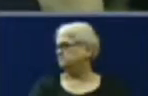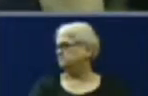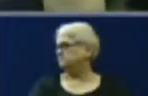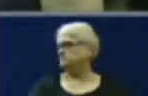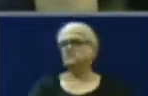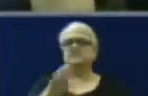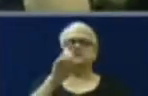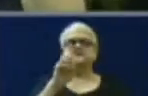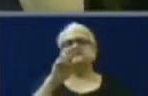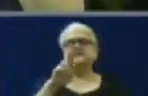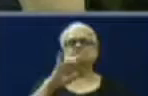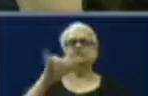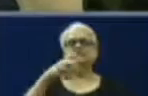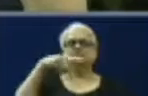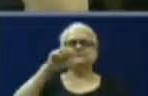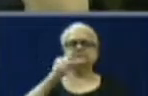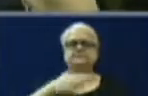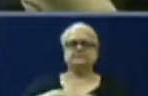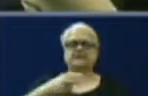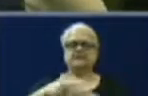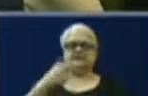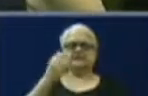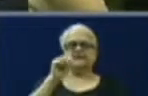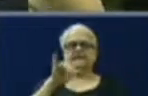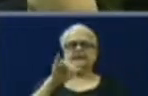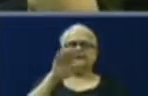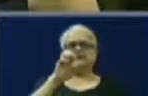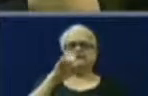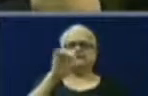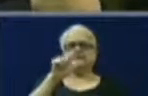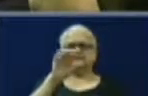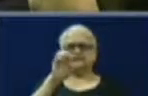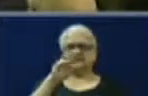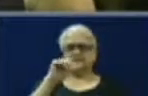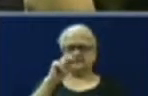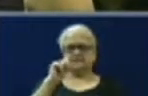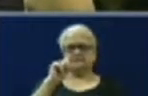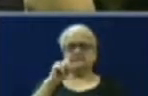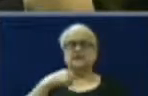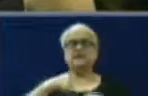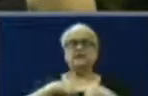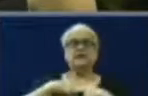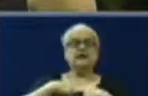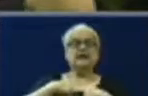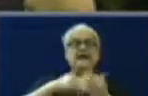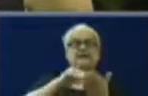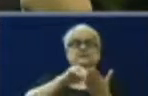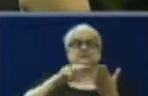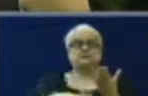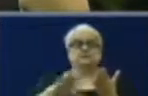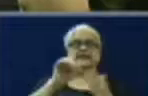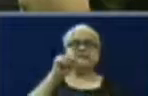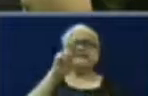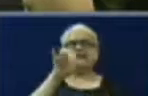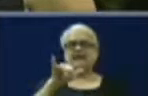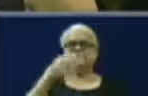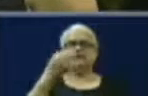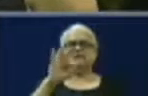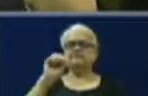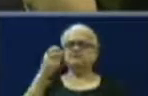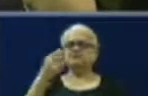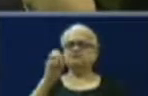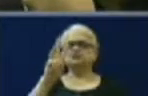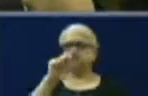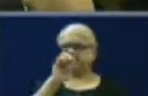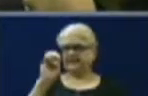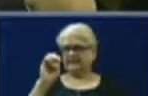Dear JCPS, my name is Gay Edelman, and I am here speaking as a parent of a student at the Academy at Shawnee.